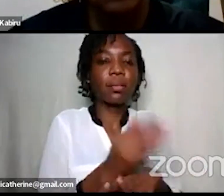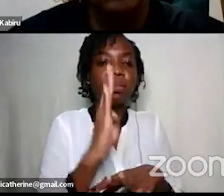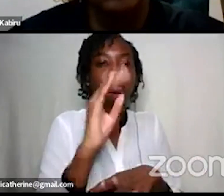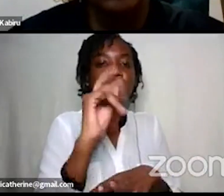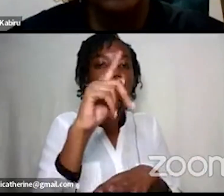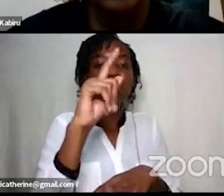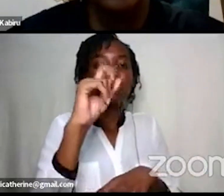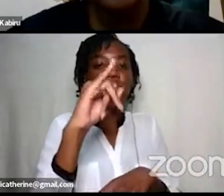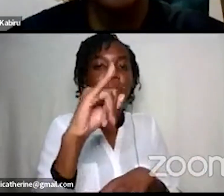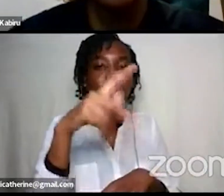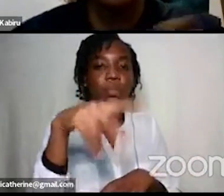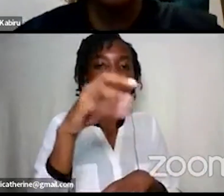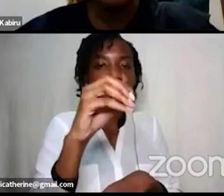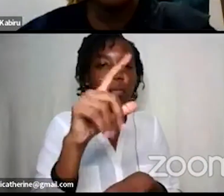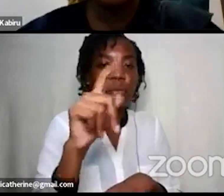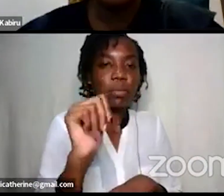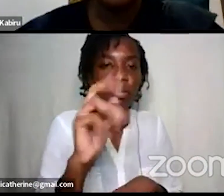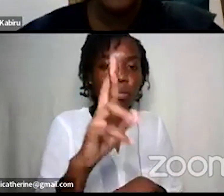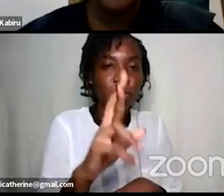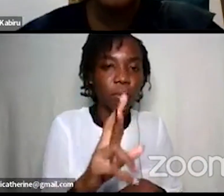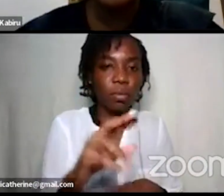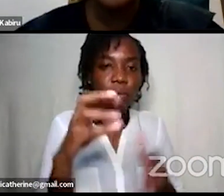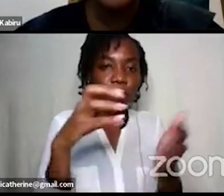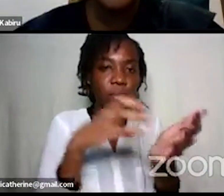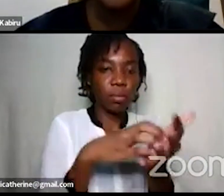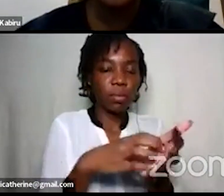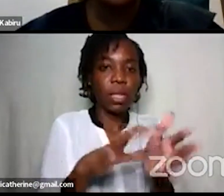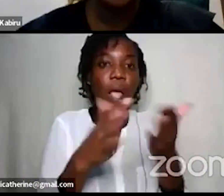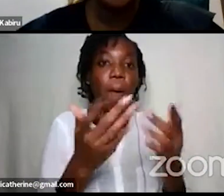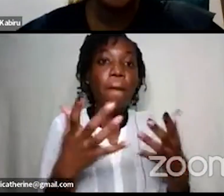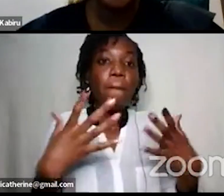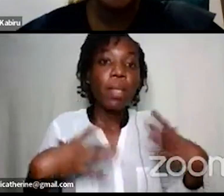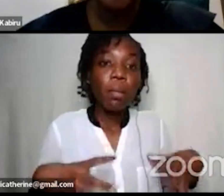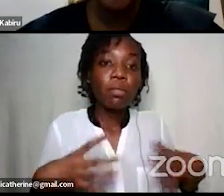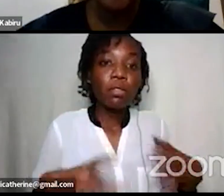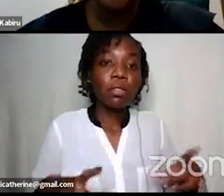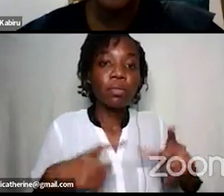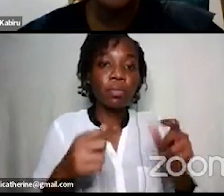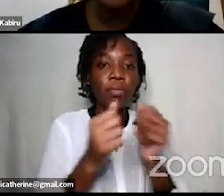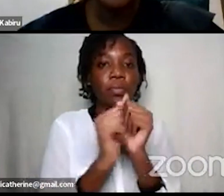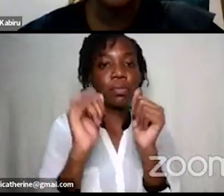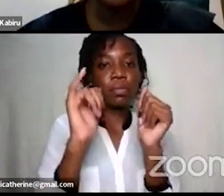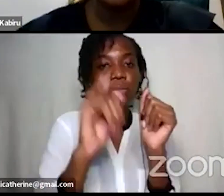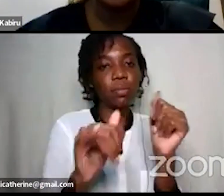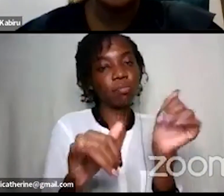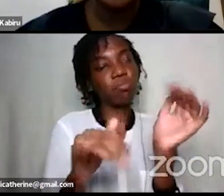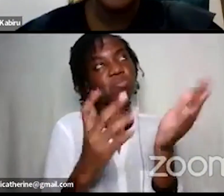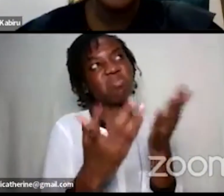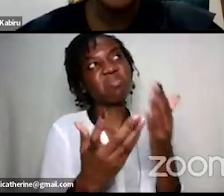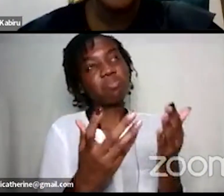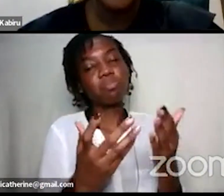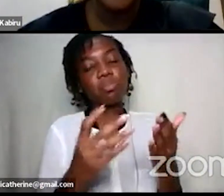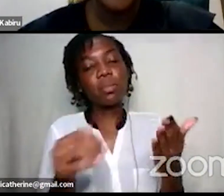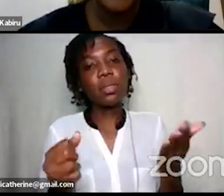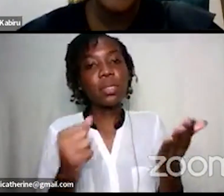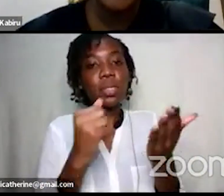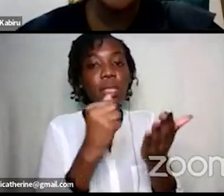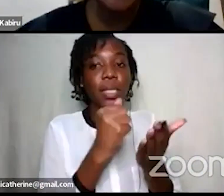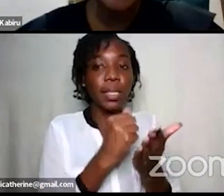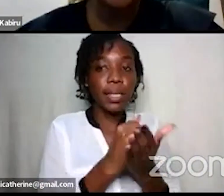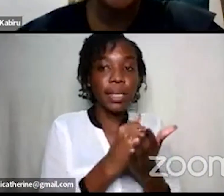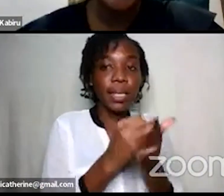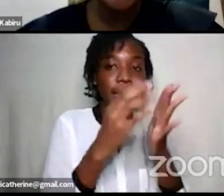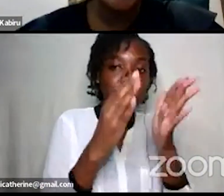how do people who live with this, or rather even employees who have employers who